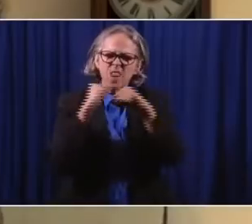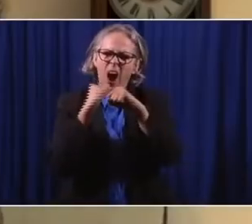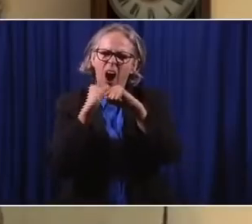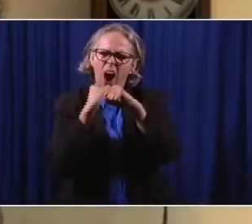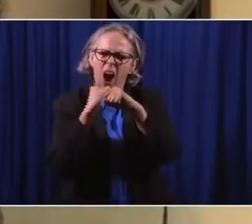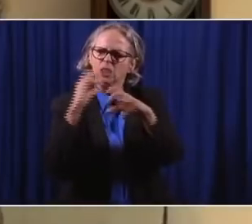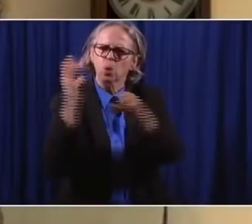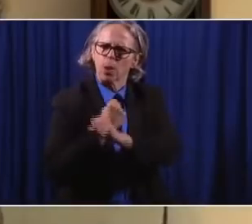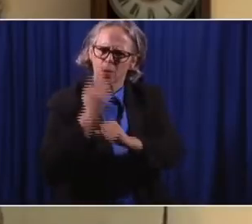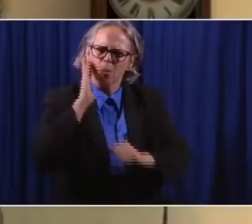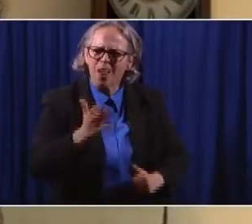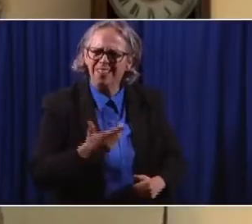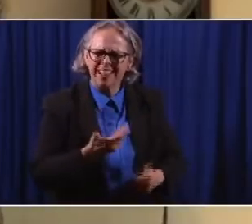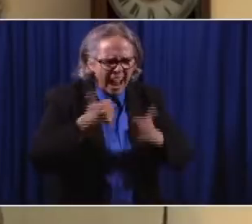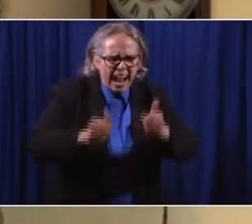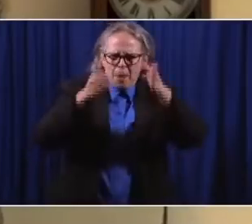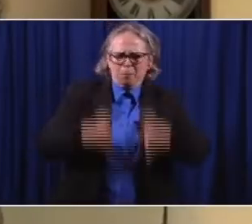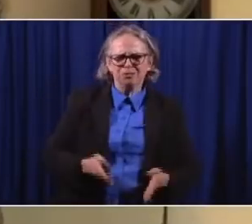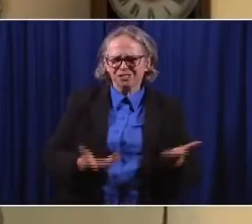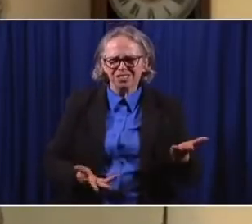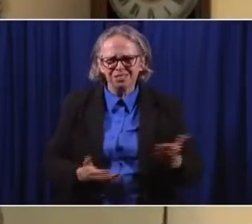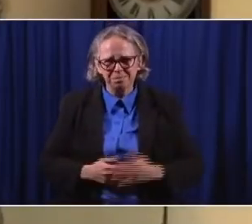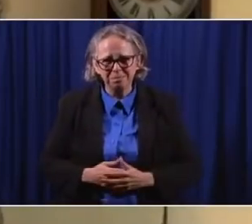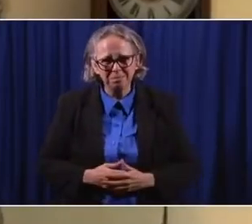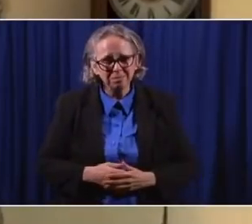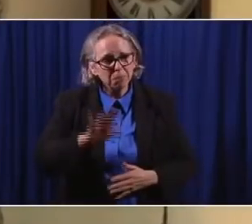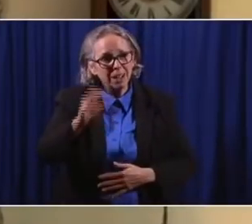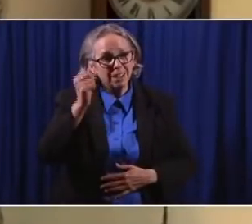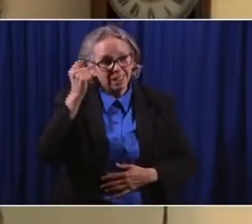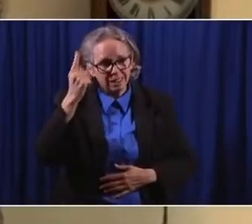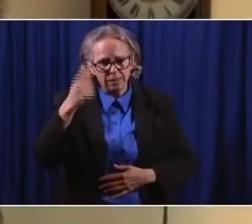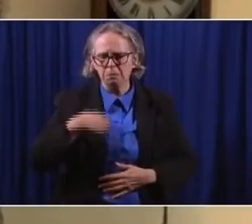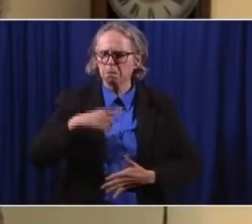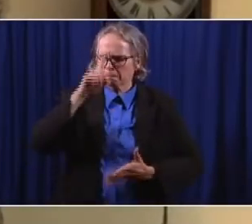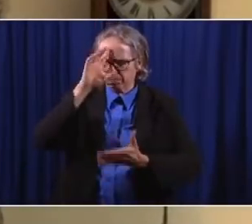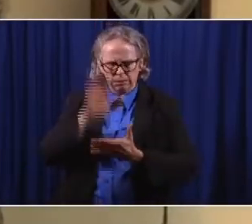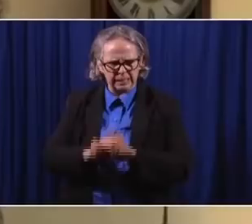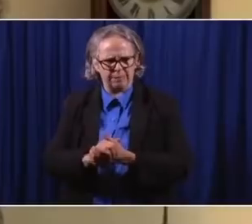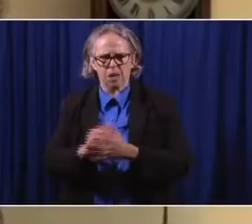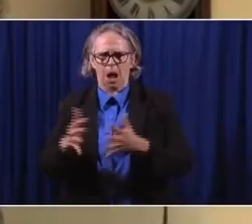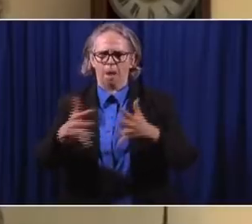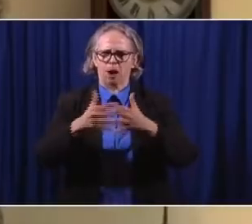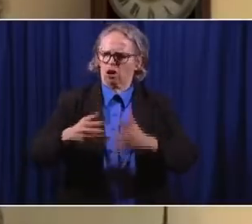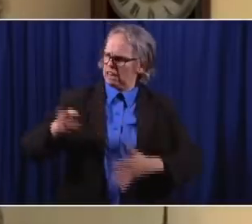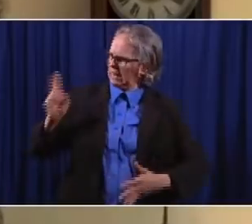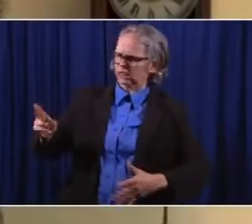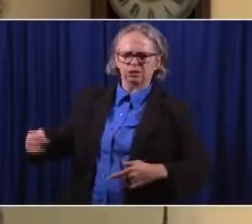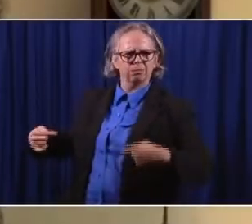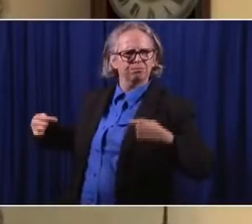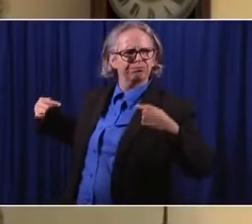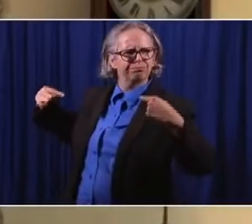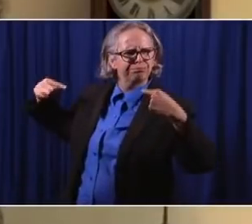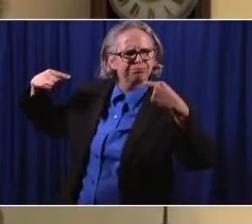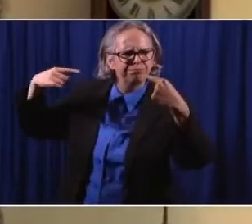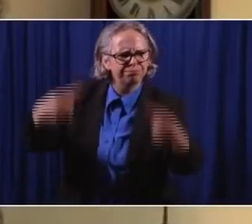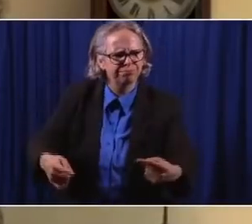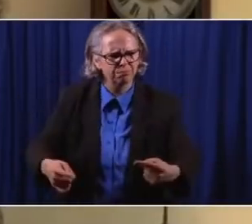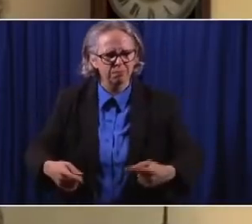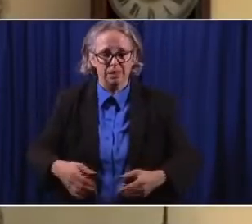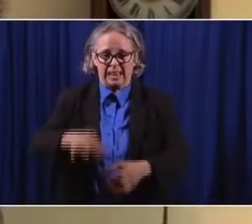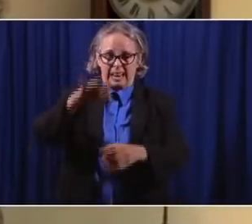exception, I believe, throughout American history, the loser, once it's determined that you are the loser,